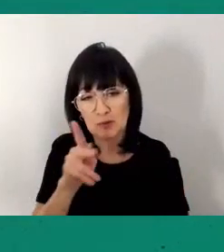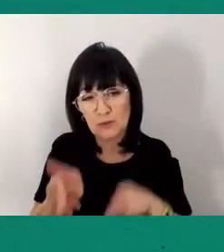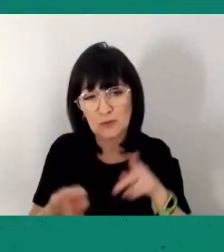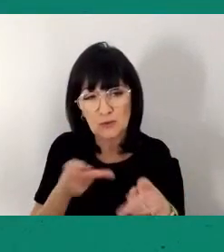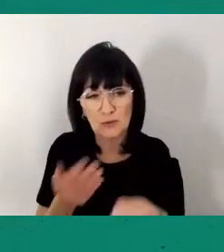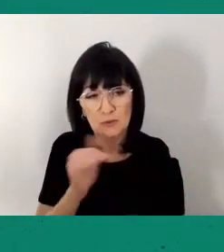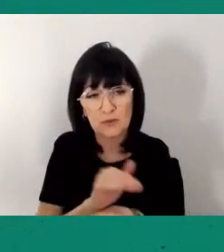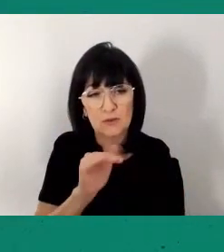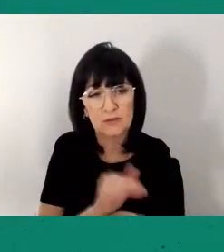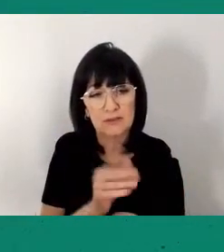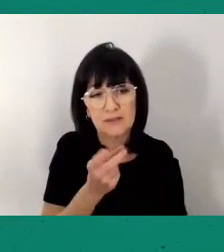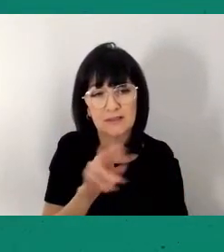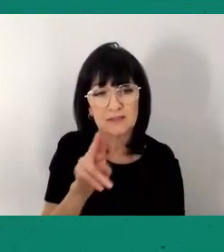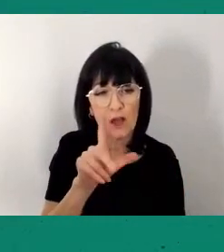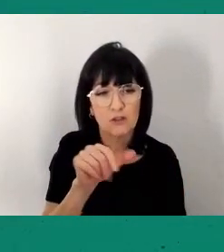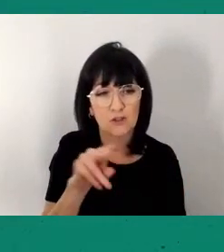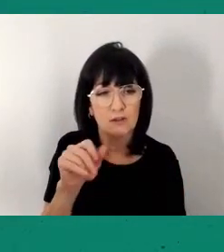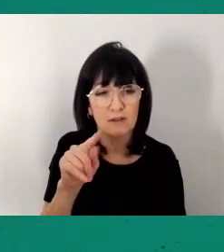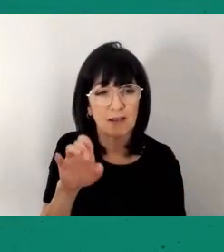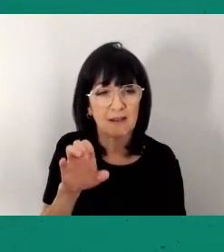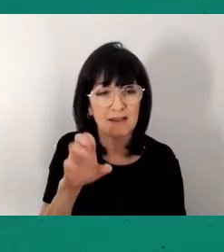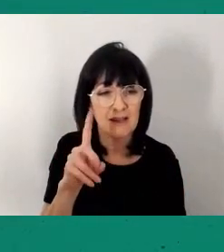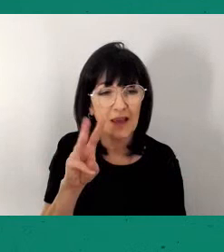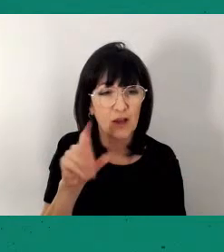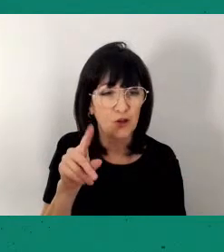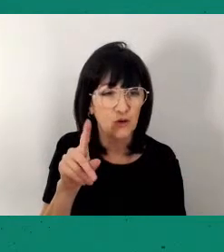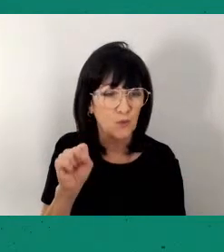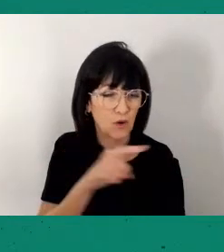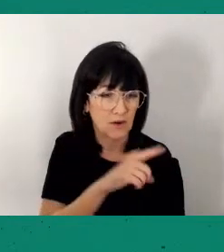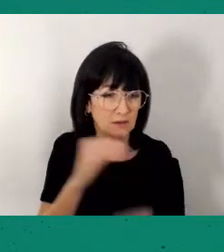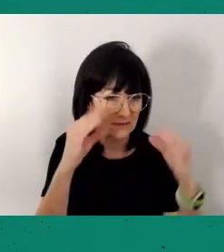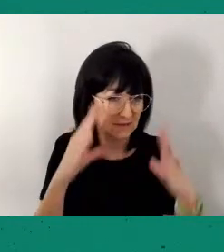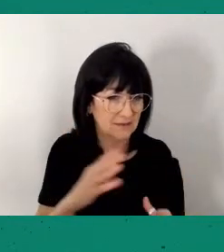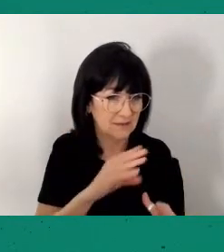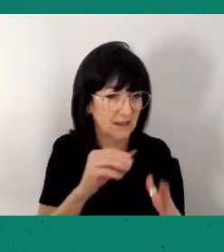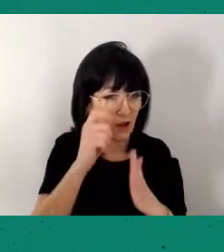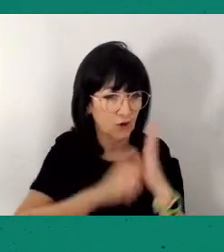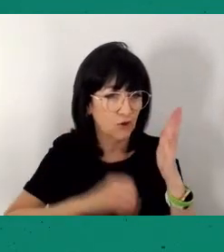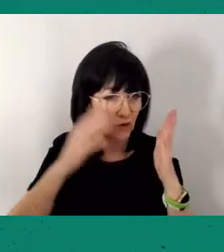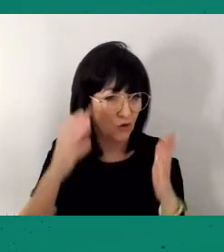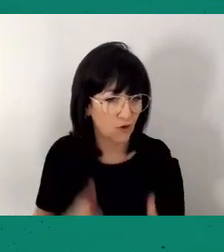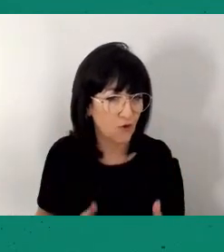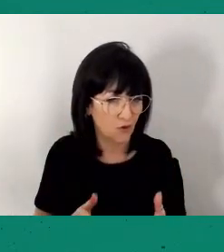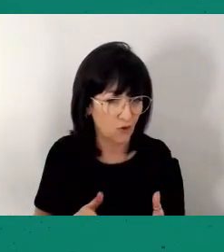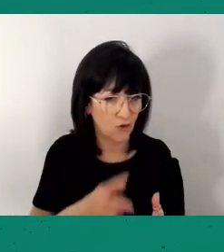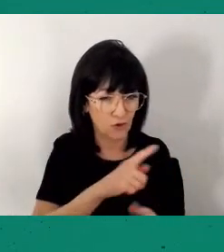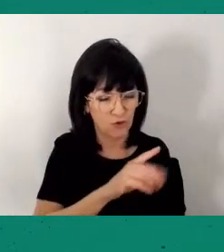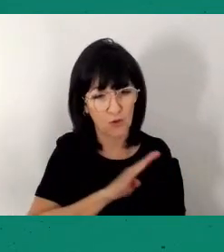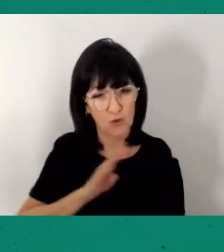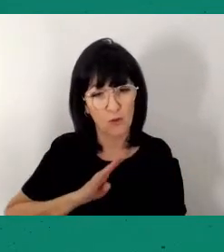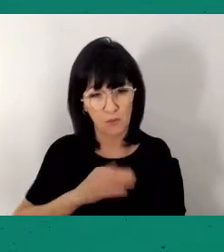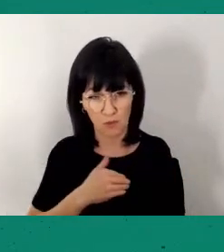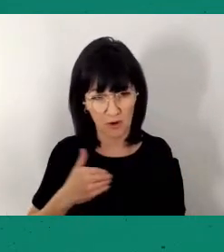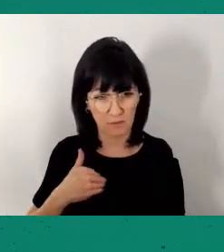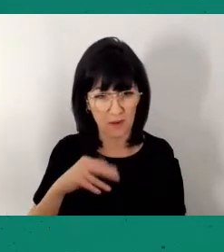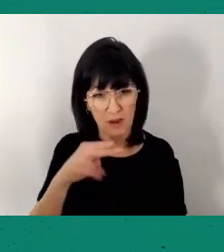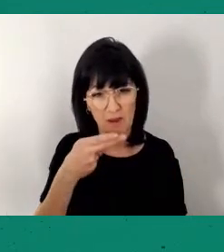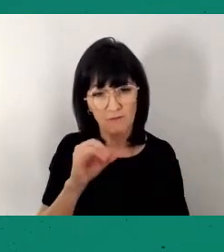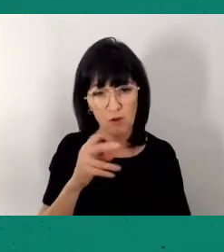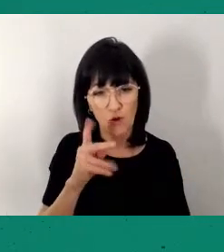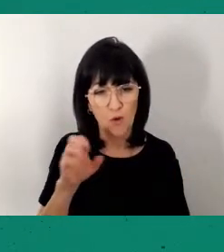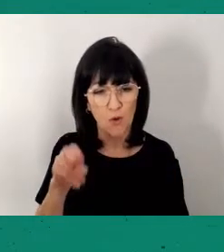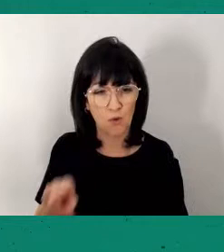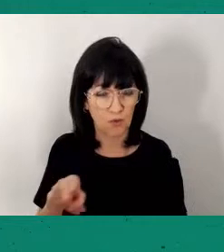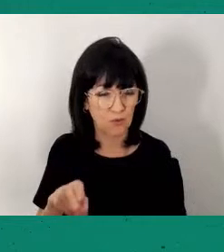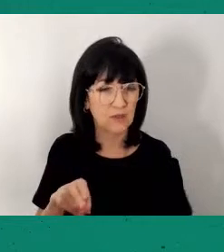Dr. Lynette Edwards, who's an educator, author, board member of the Hockessin Colored School number 107, Syl Wolford, who's been with